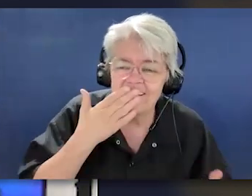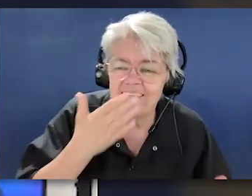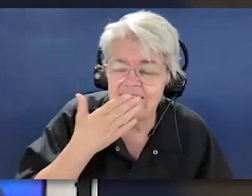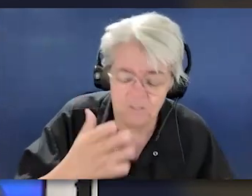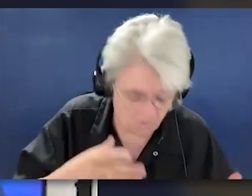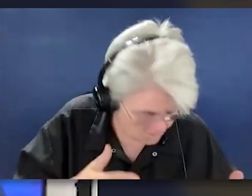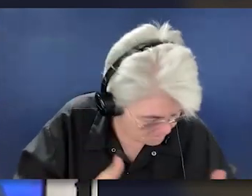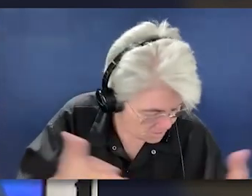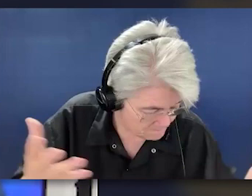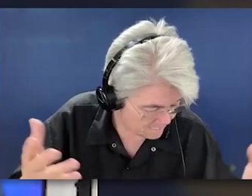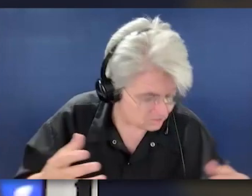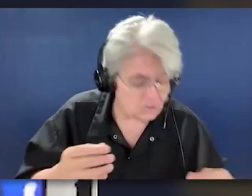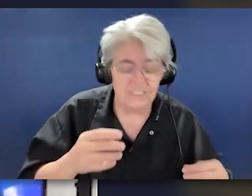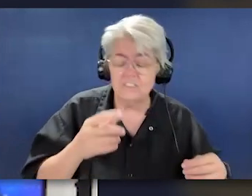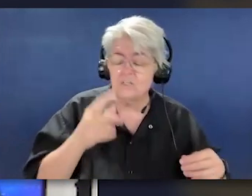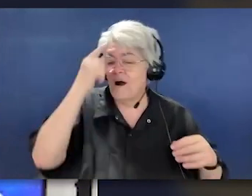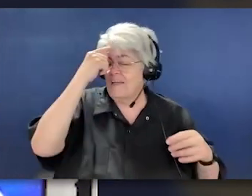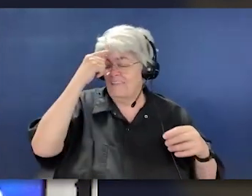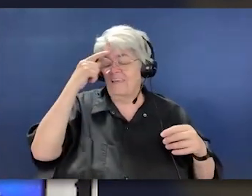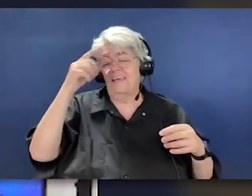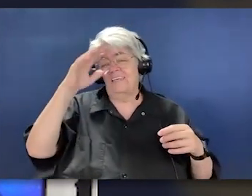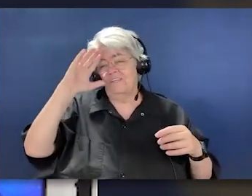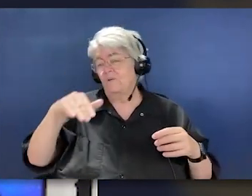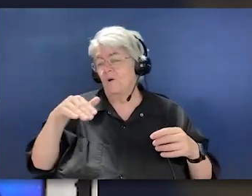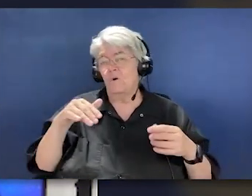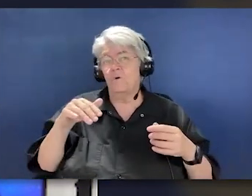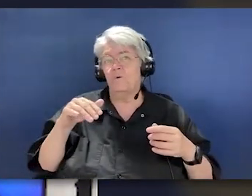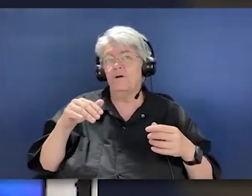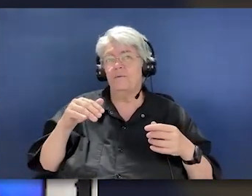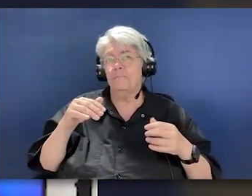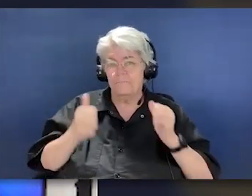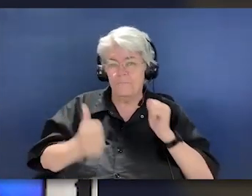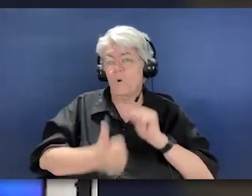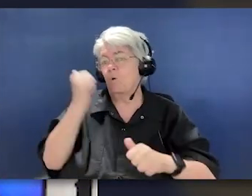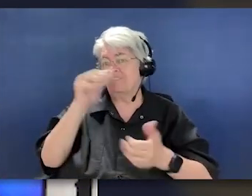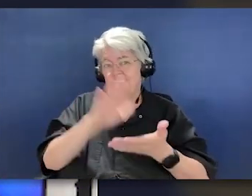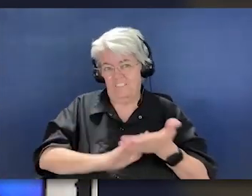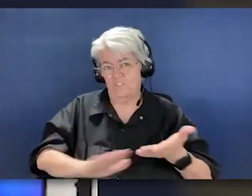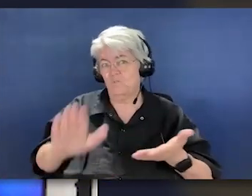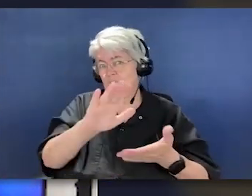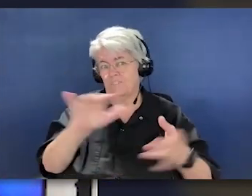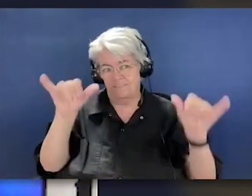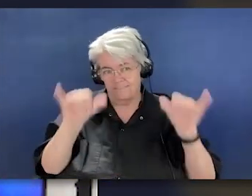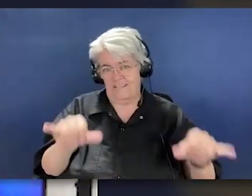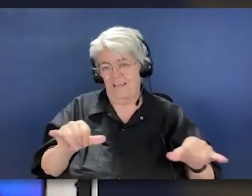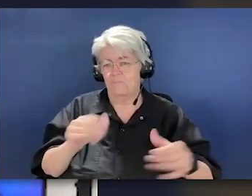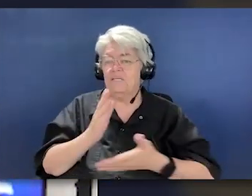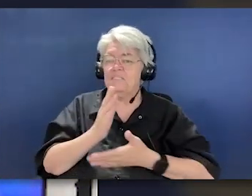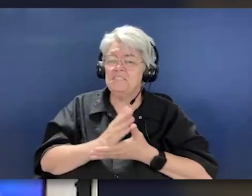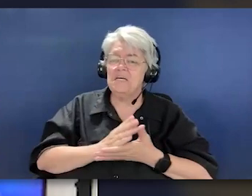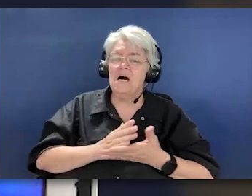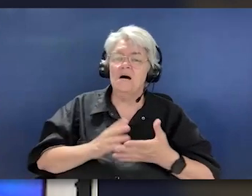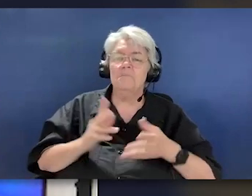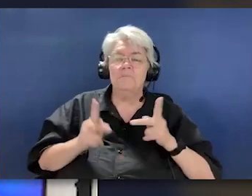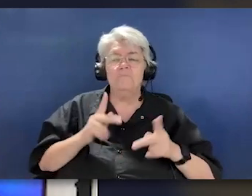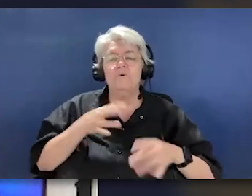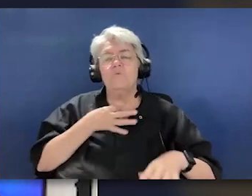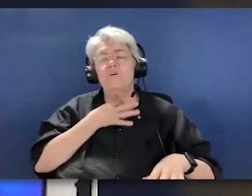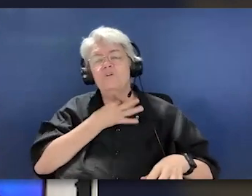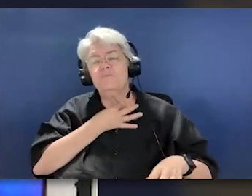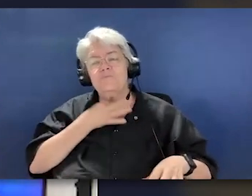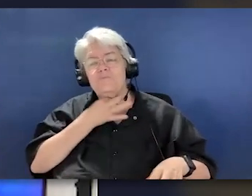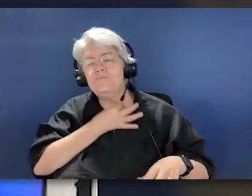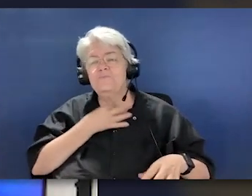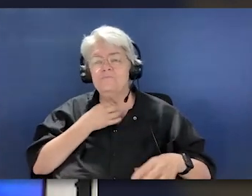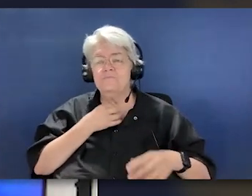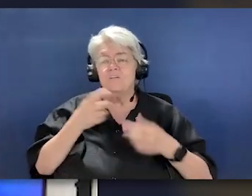Thanks very much. So I think like many institutions, we had people who were experimenting around the edges with